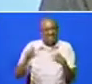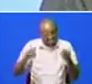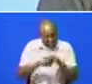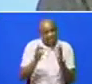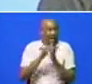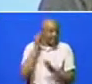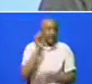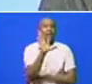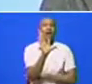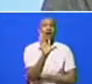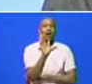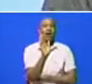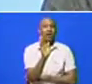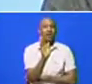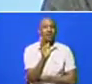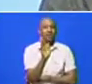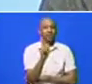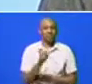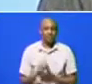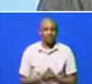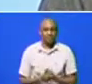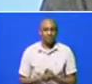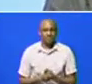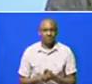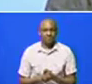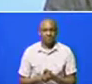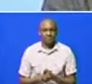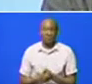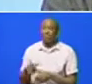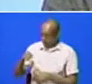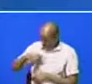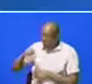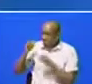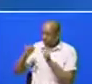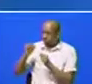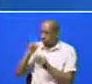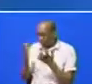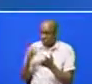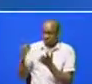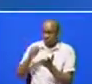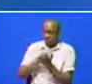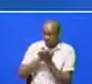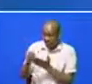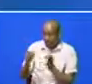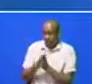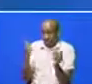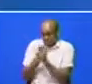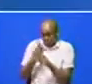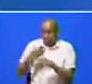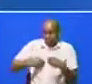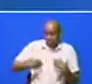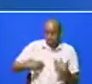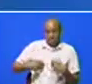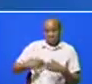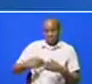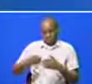the ear you have on the other side, for example. Okay. So are we likely to see printing of vital organs like